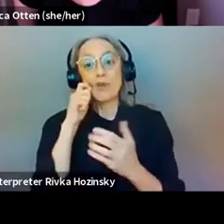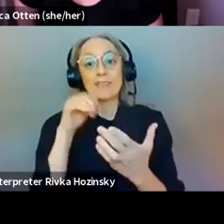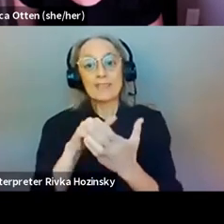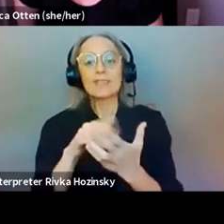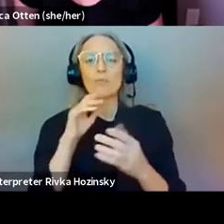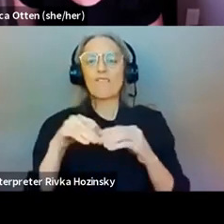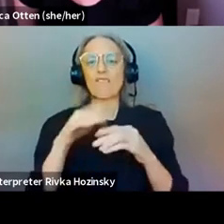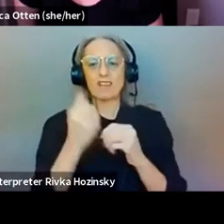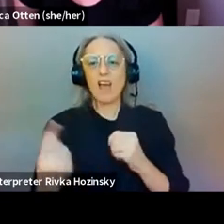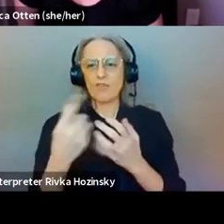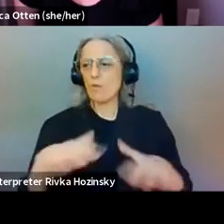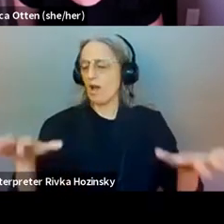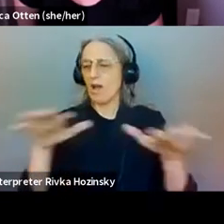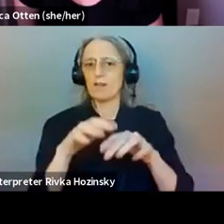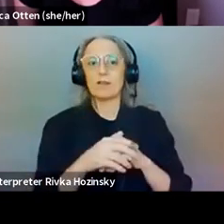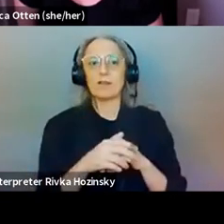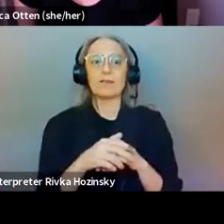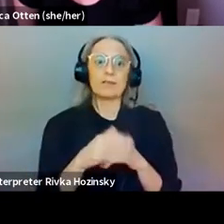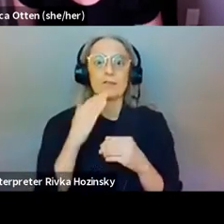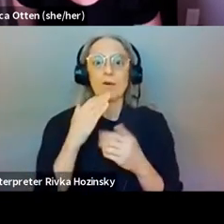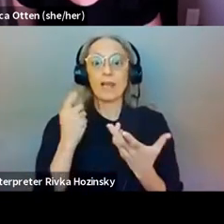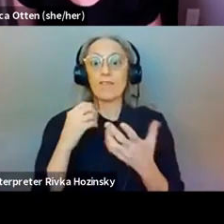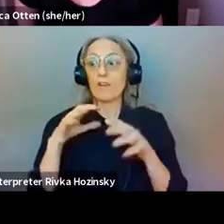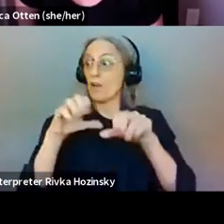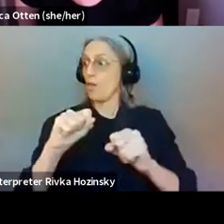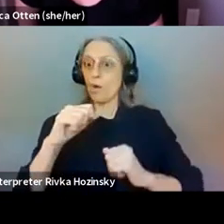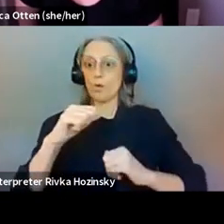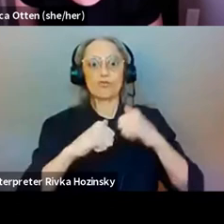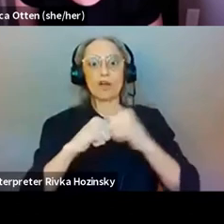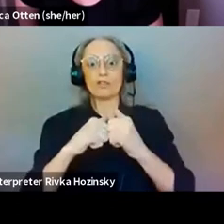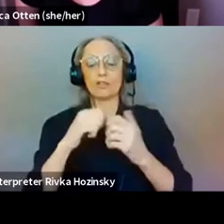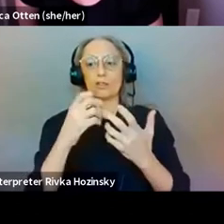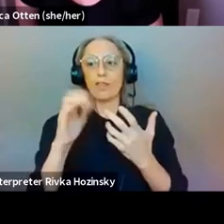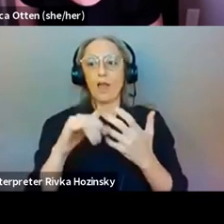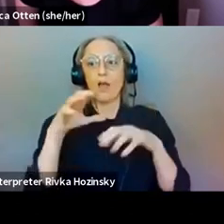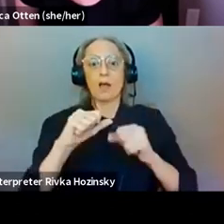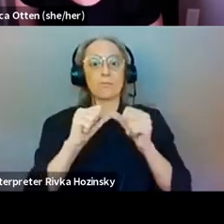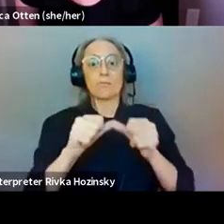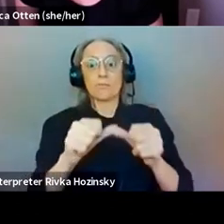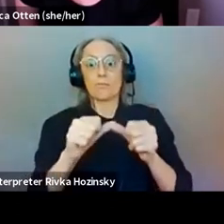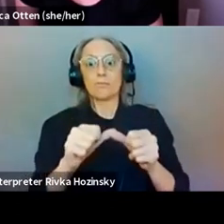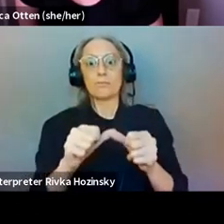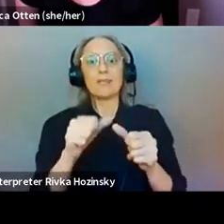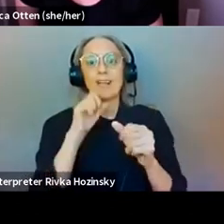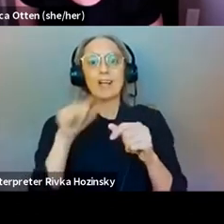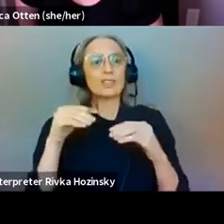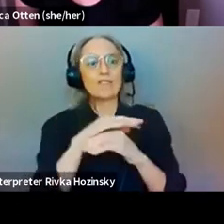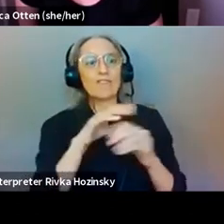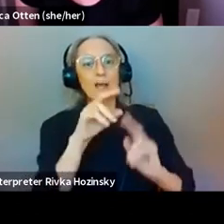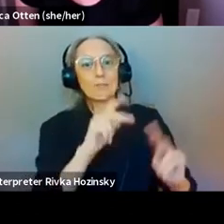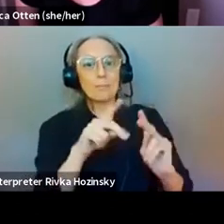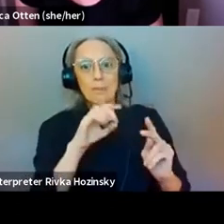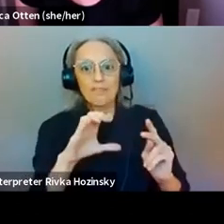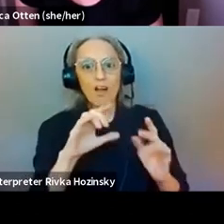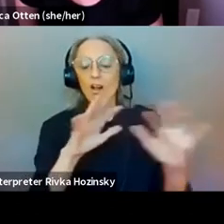let these colonial structures, or if we let these spaces perpetuate, everybody's affected, you know, by not being able to